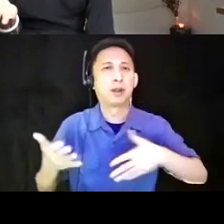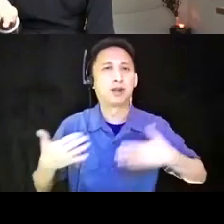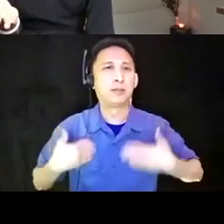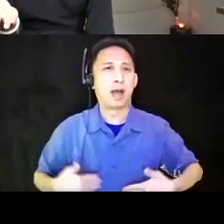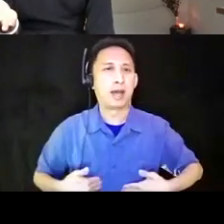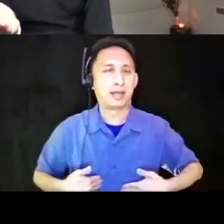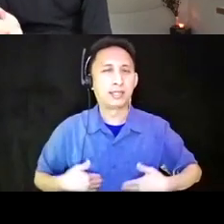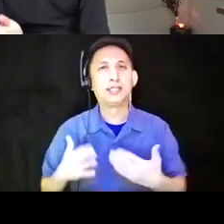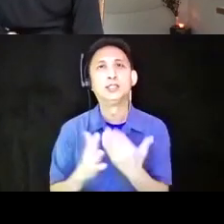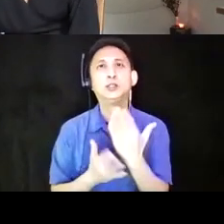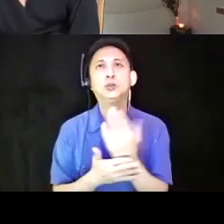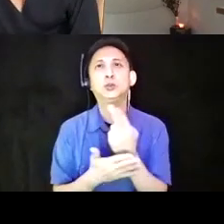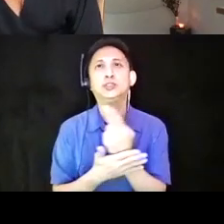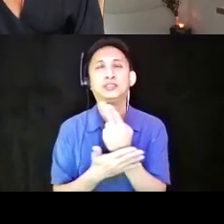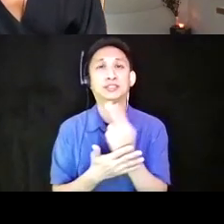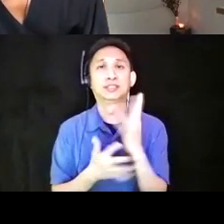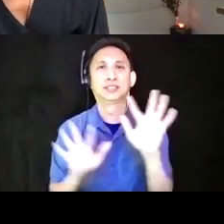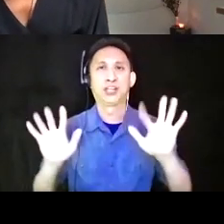our fingers.